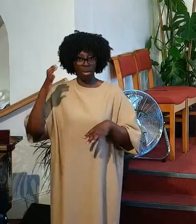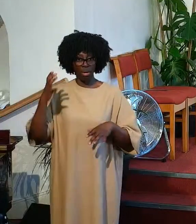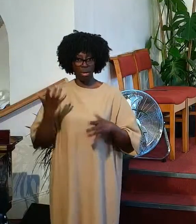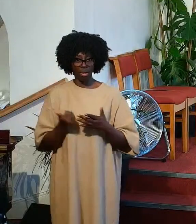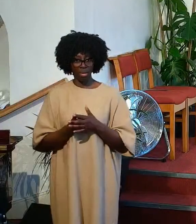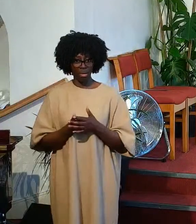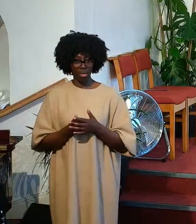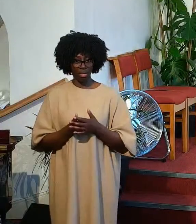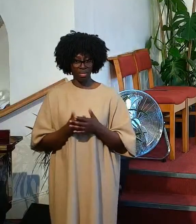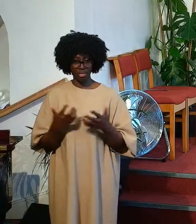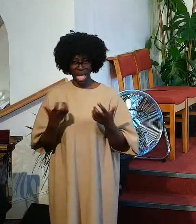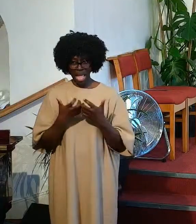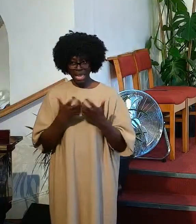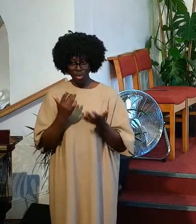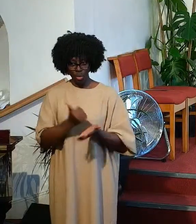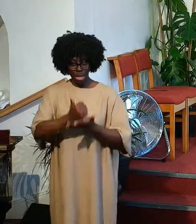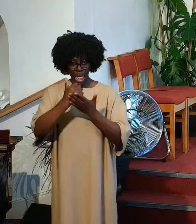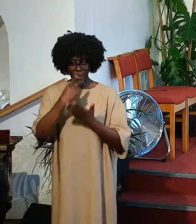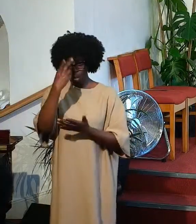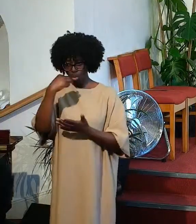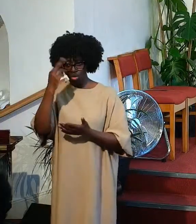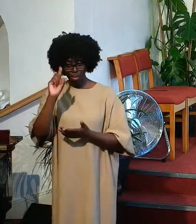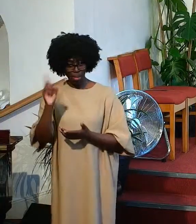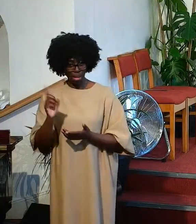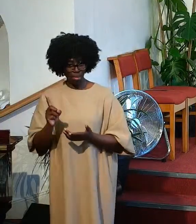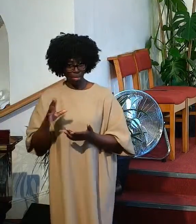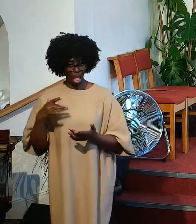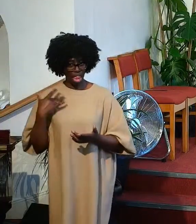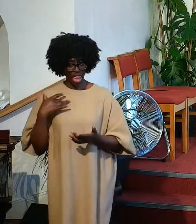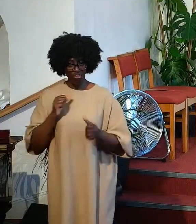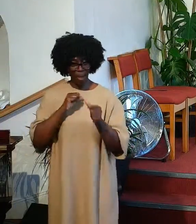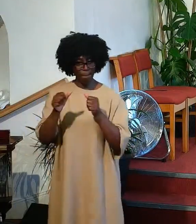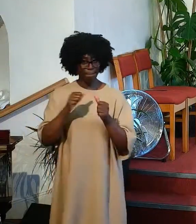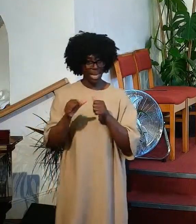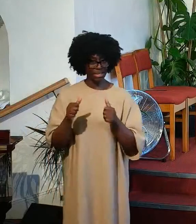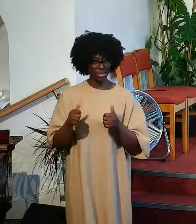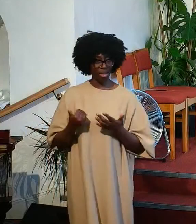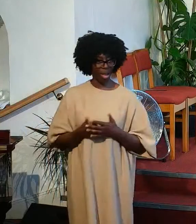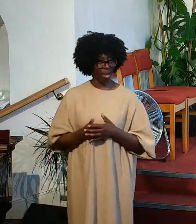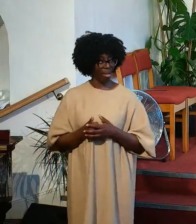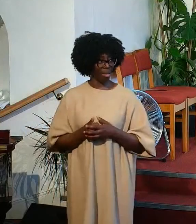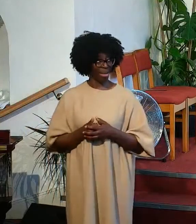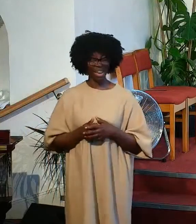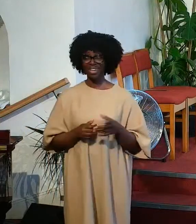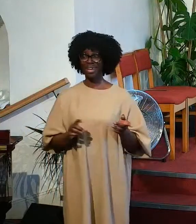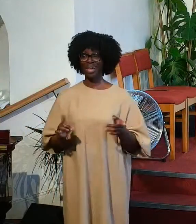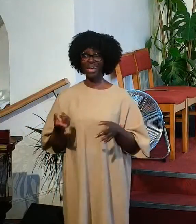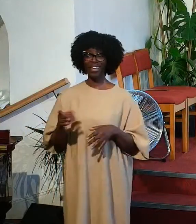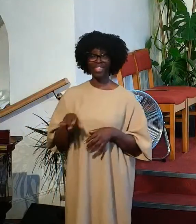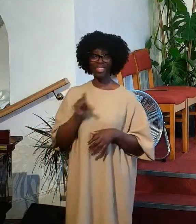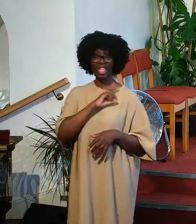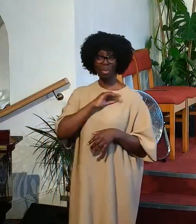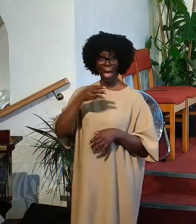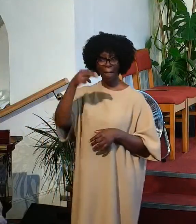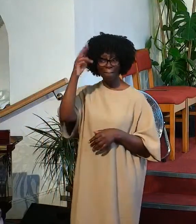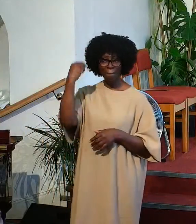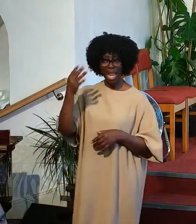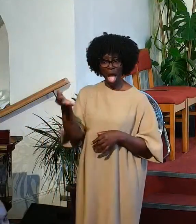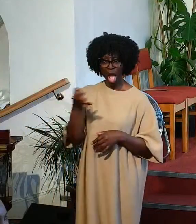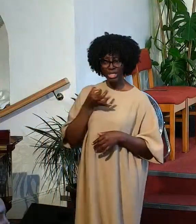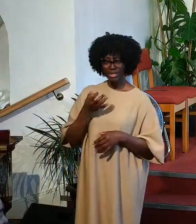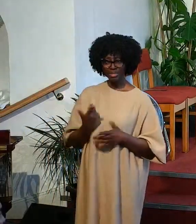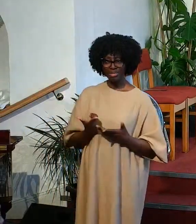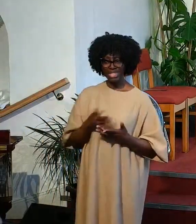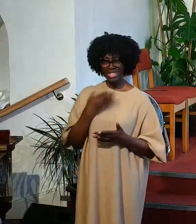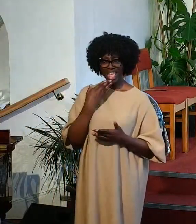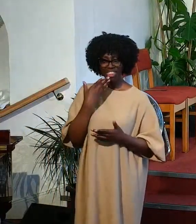happen for us in our later years. And I think that's why Marlene chose me to say thank you, because I'm the eldest here. But